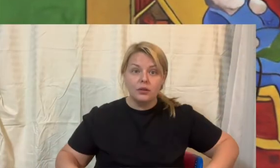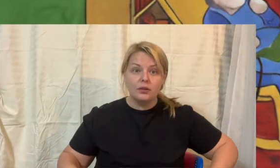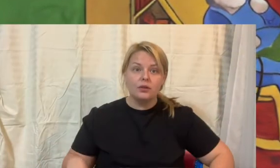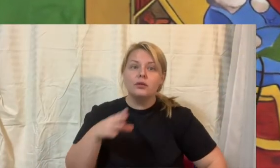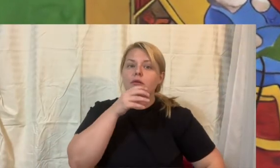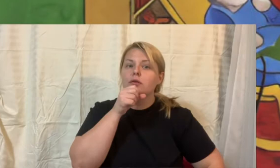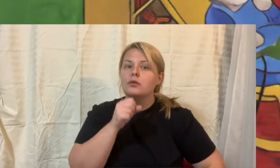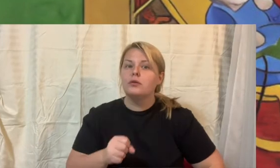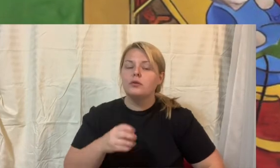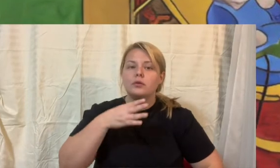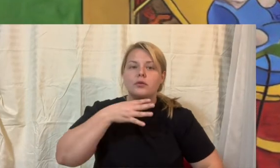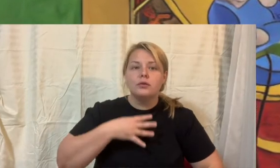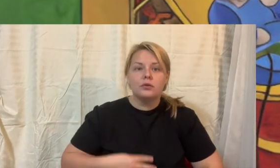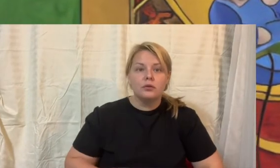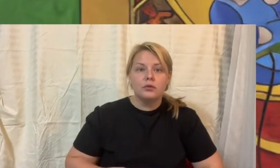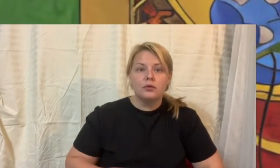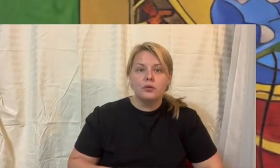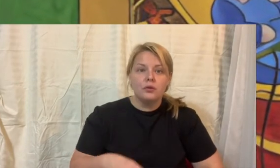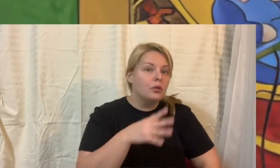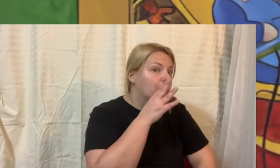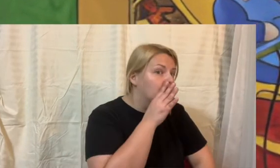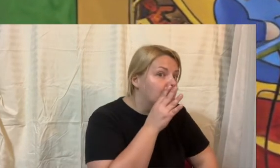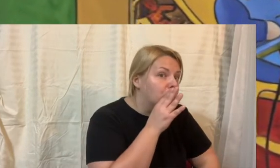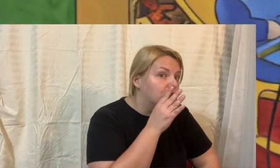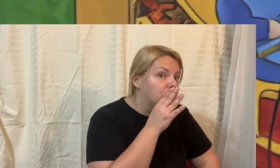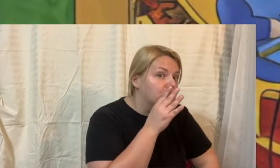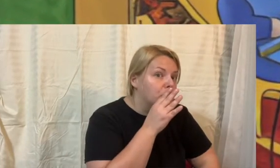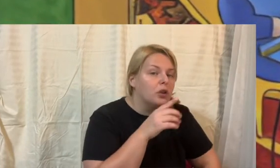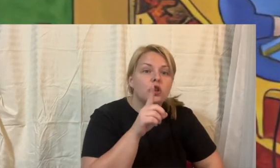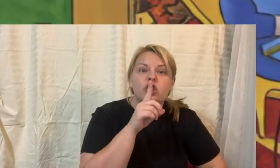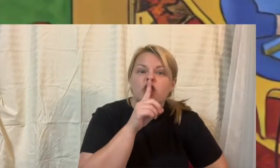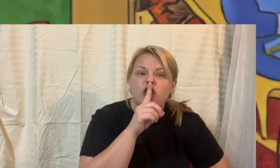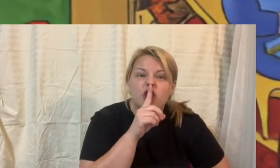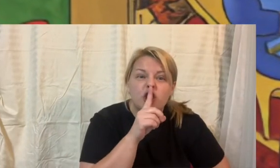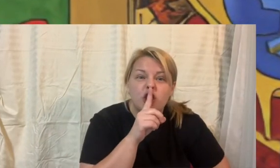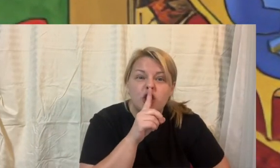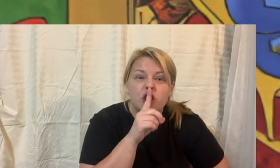And a quiet old lady was whispering, "Hush."